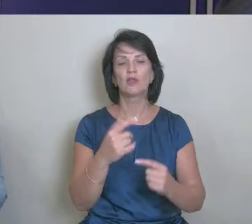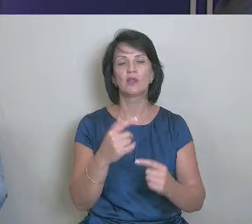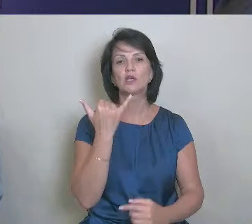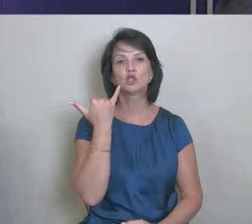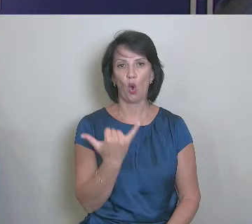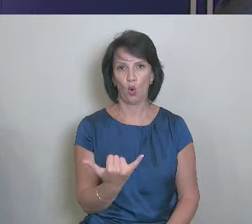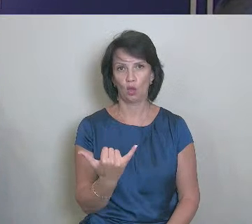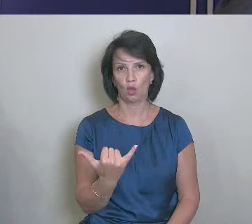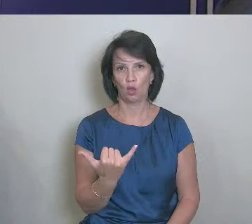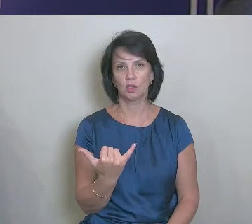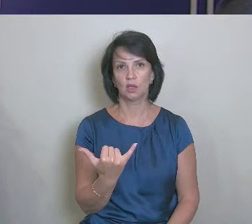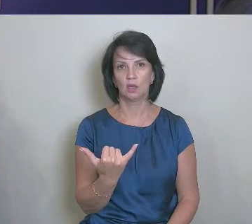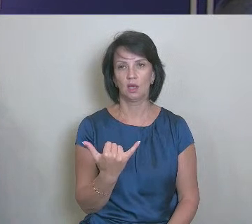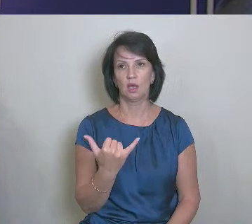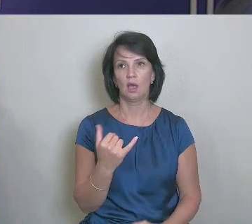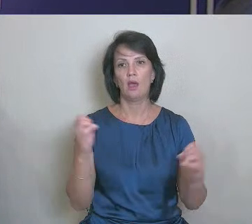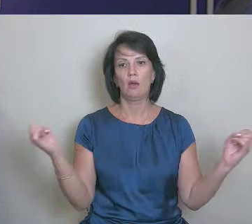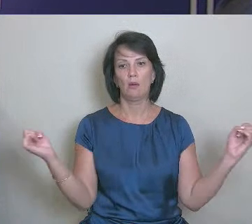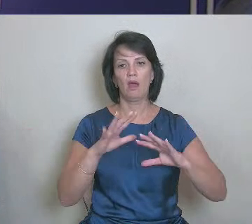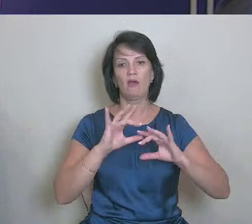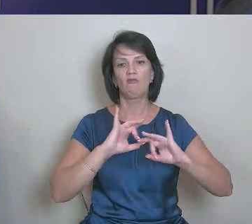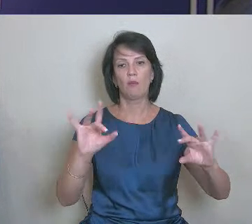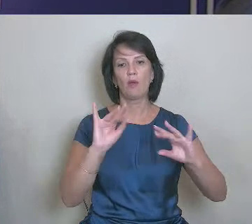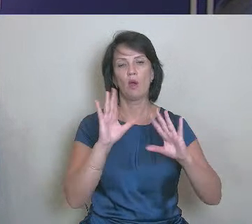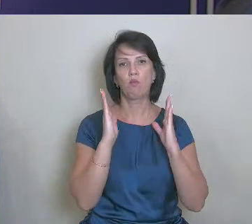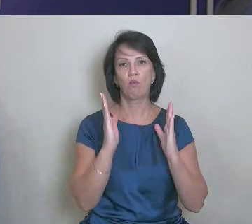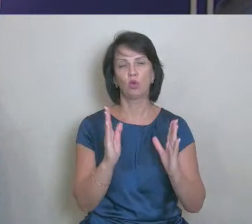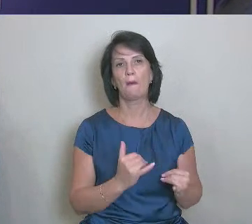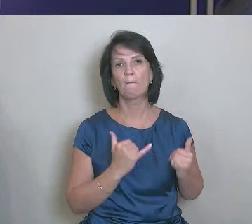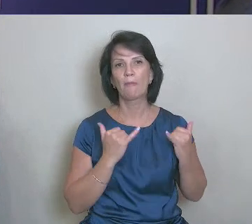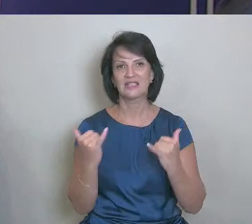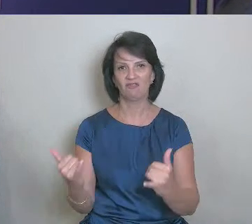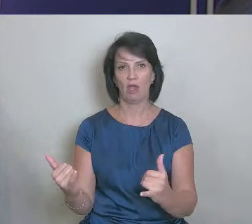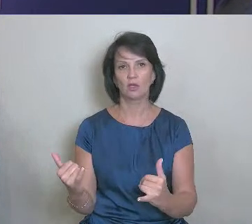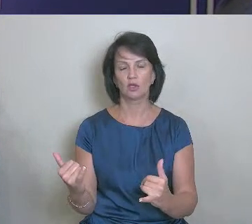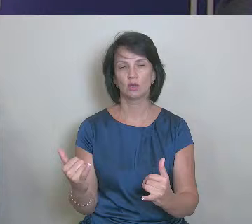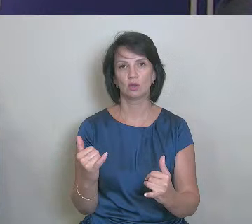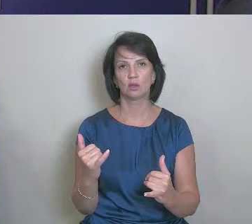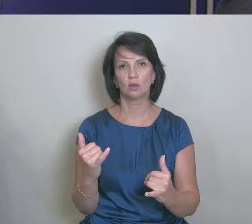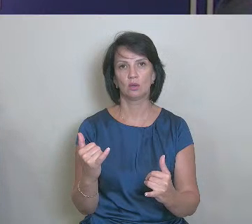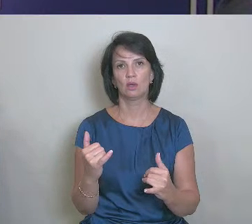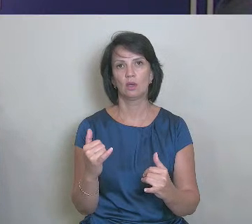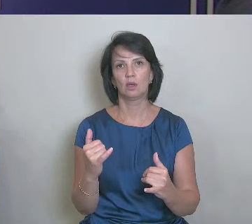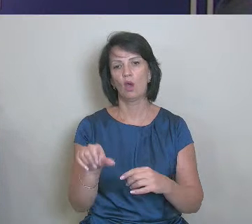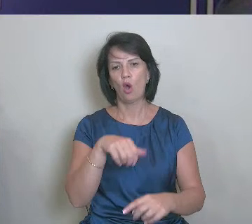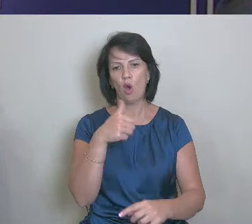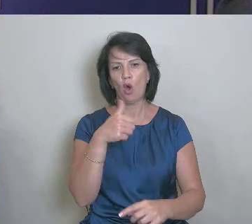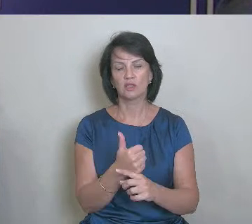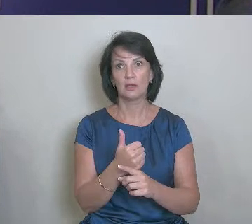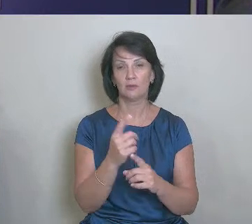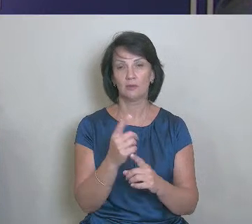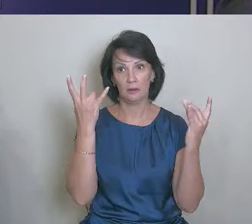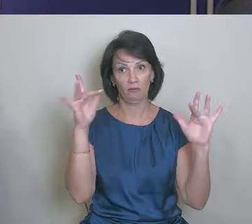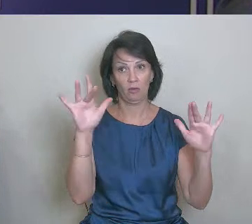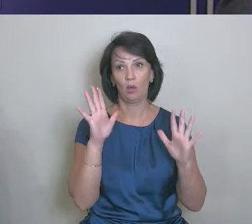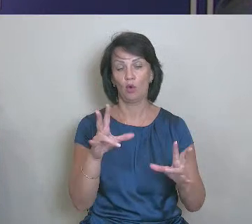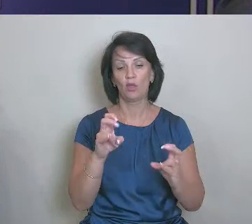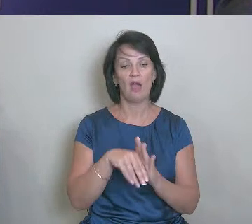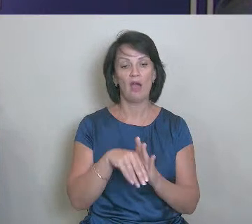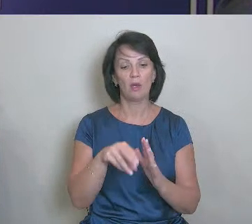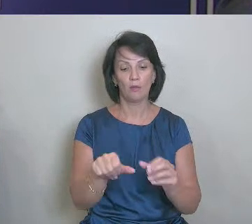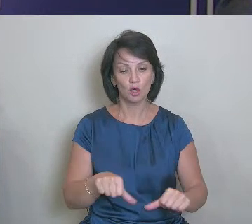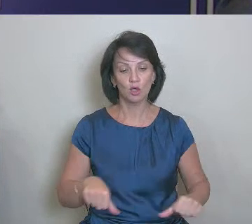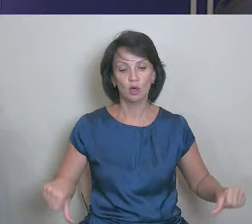first webinar has been recorded, you can access it. Today's webinar is going to be dedicated to the